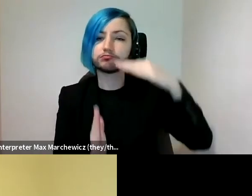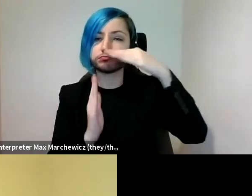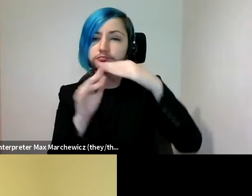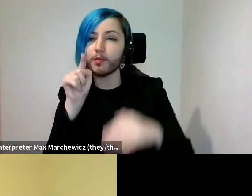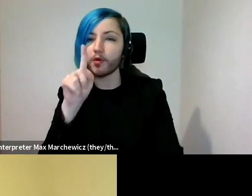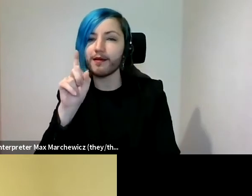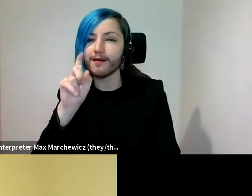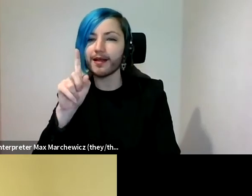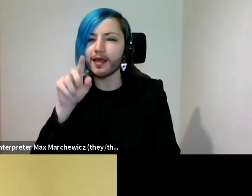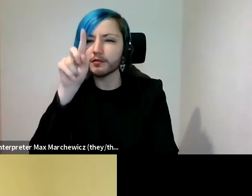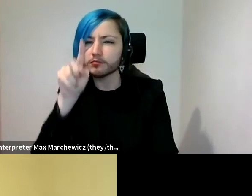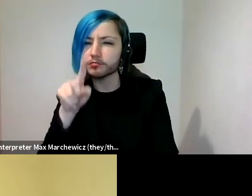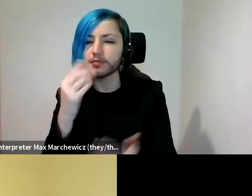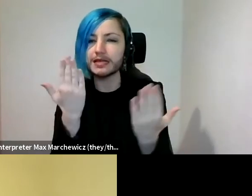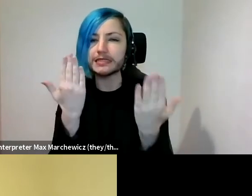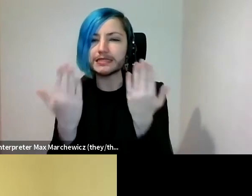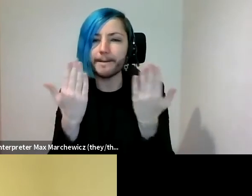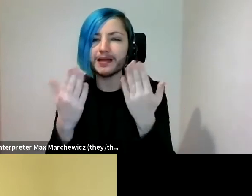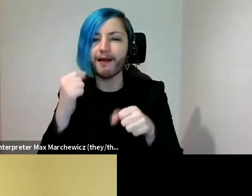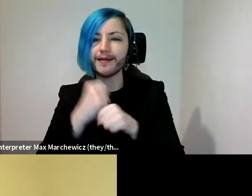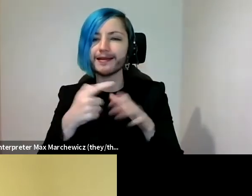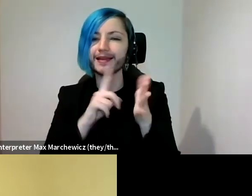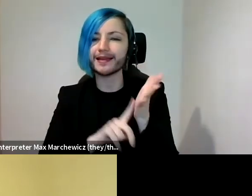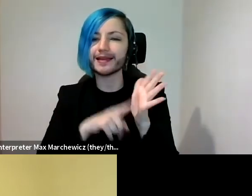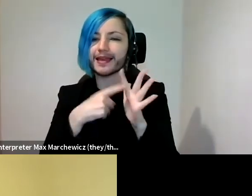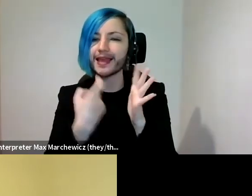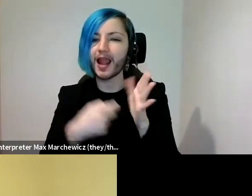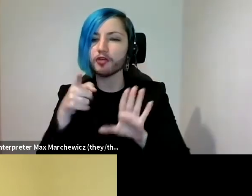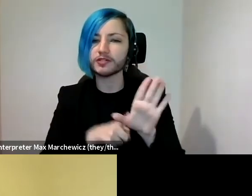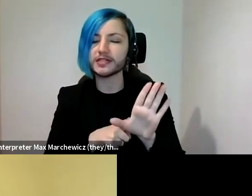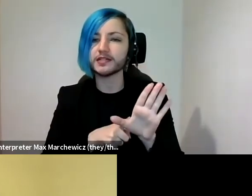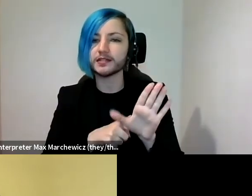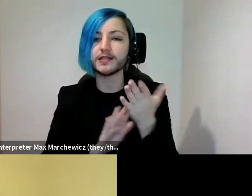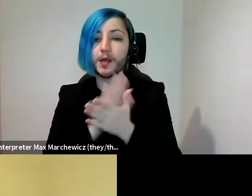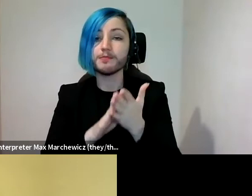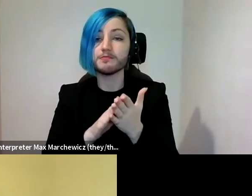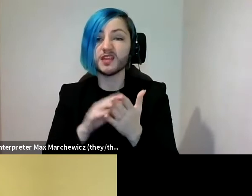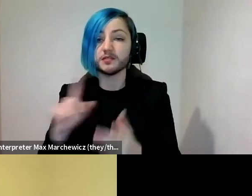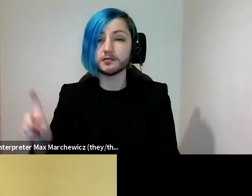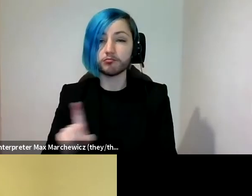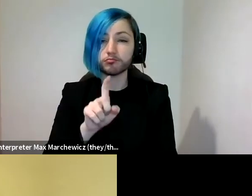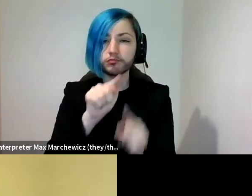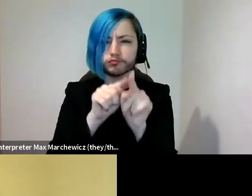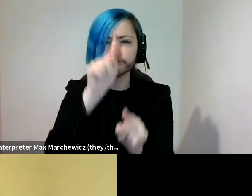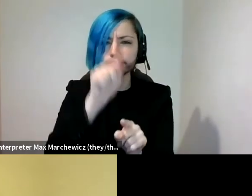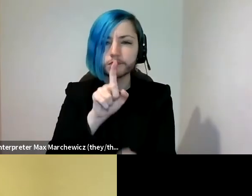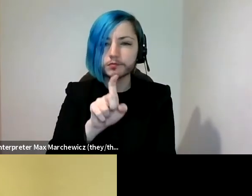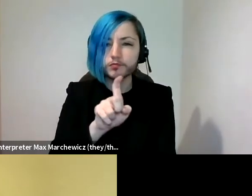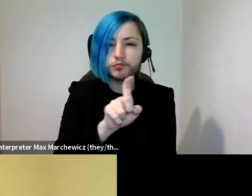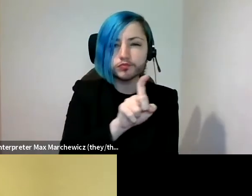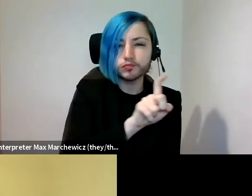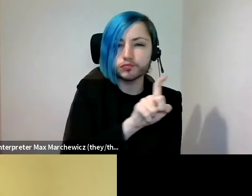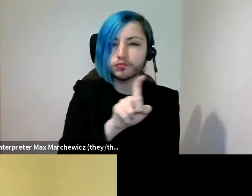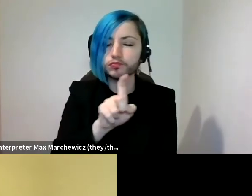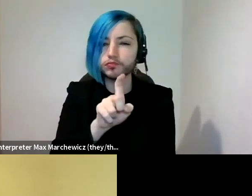corner and select Side-by-Side Gallery, which will allow you to use the sliding bar to make the interpreter or the speaker bigger